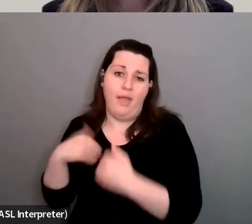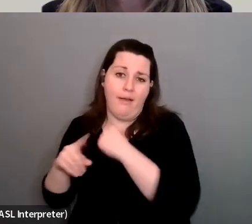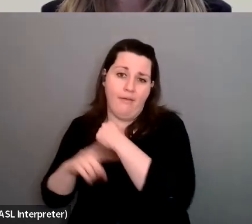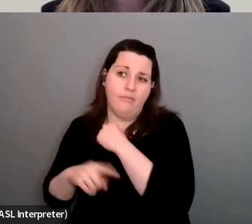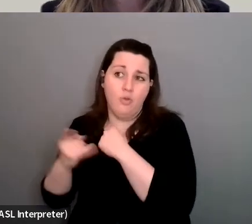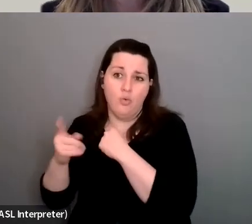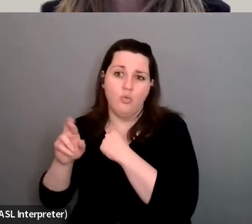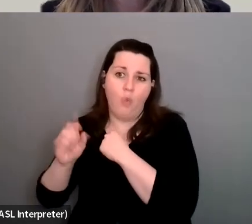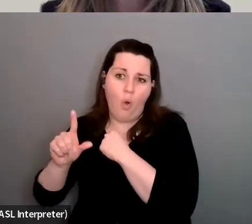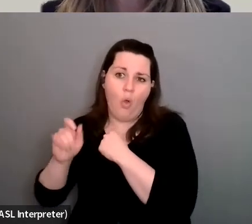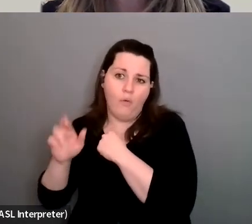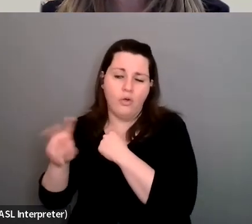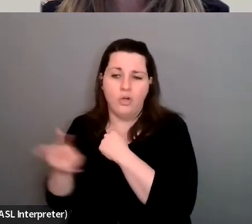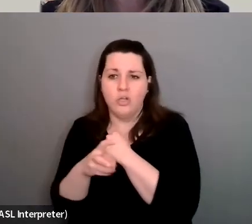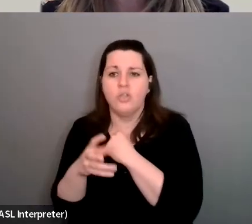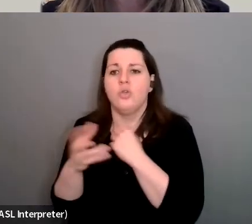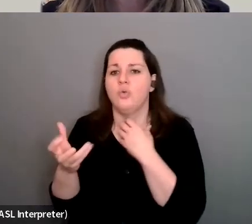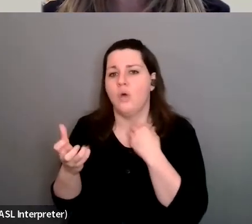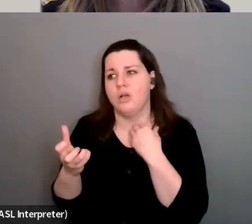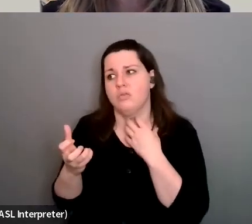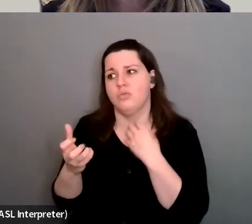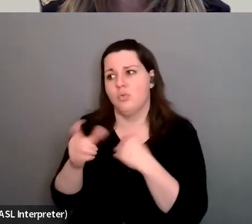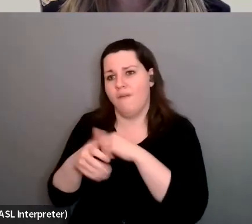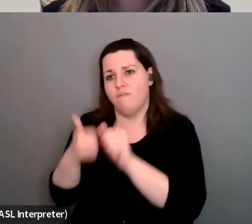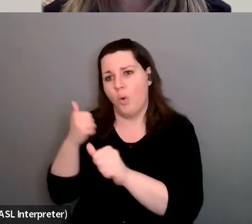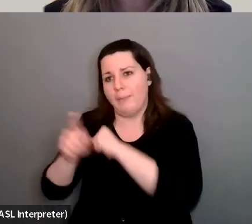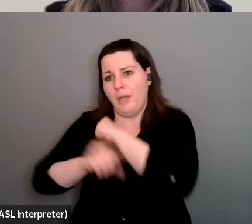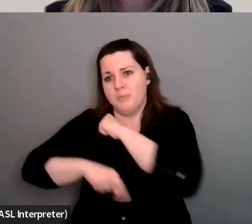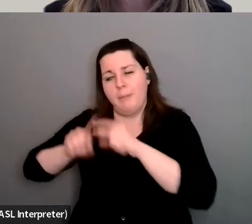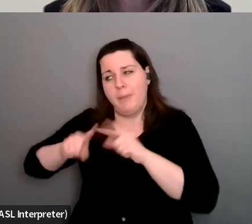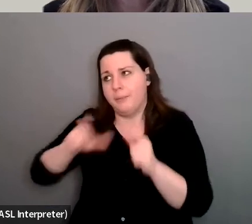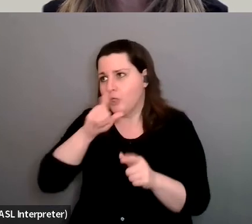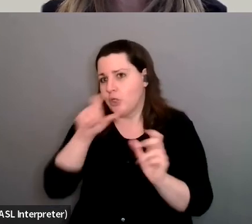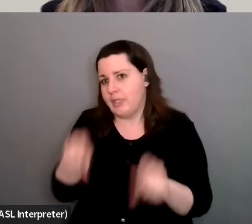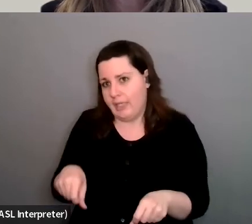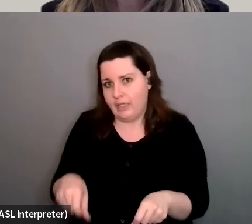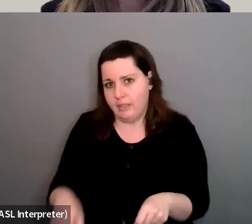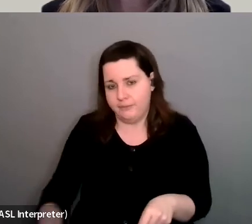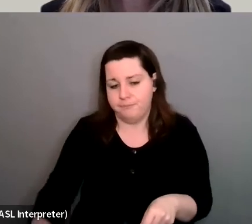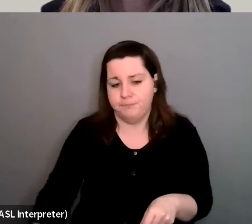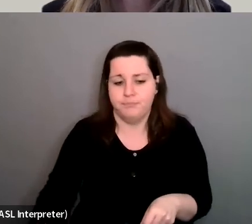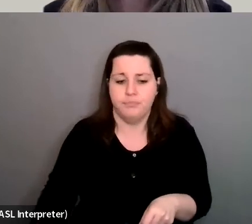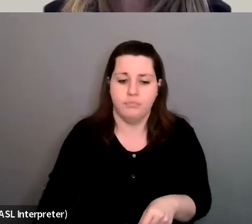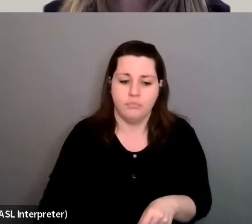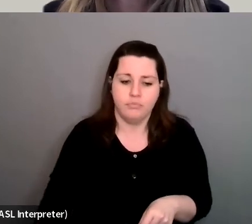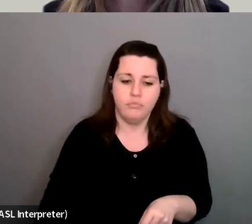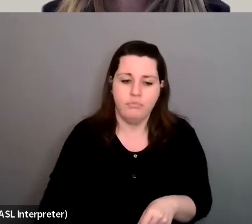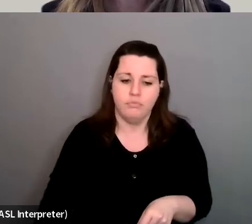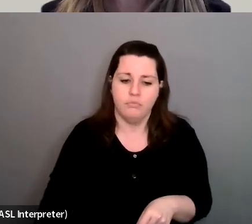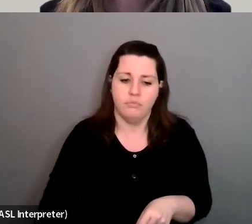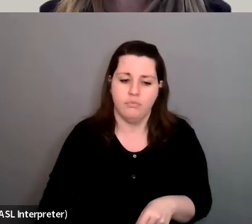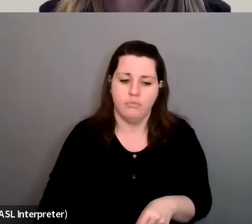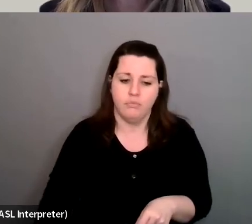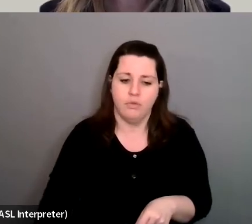consequences, the tax consequences of an early withdrawal from an investment, from a retirement investment. And to my knowledge, I